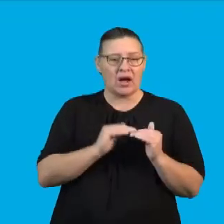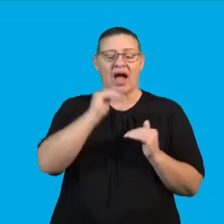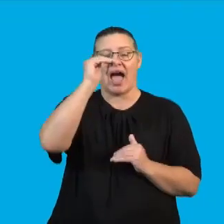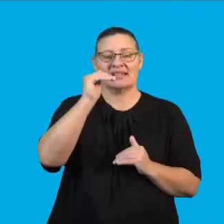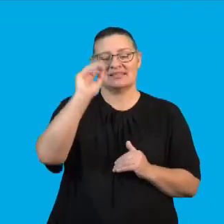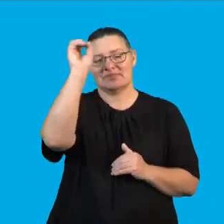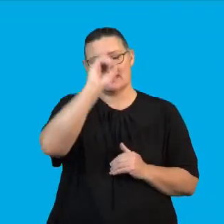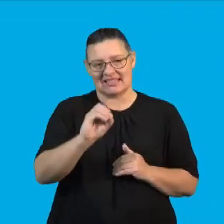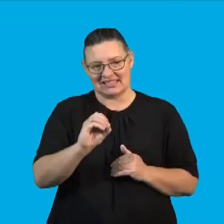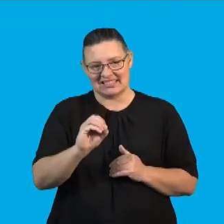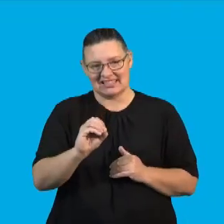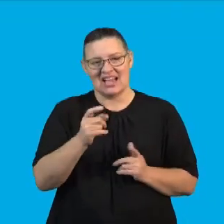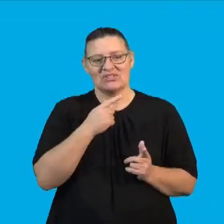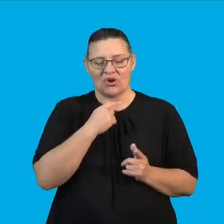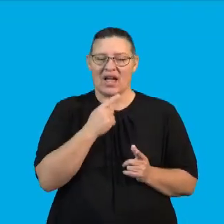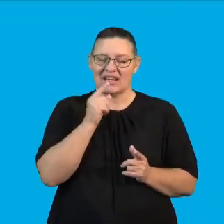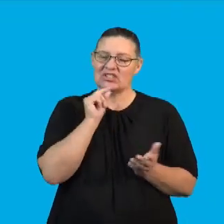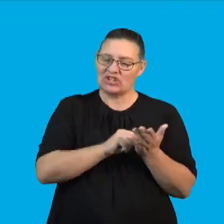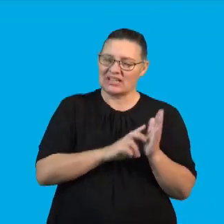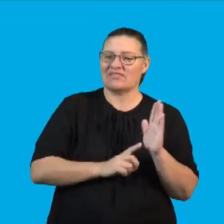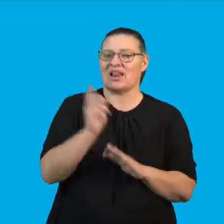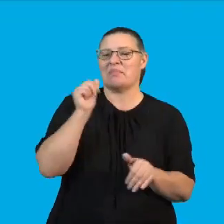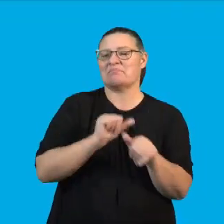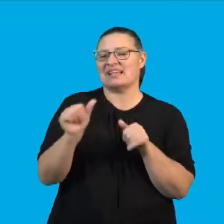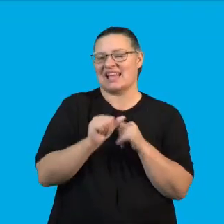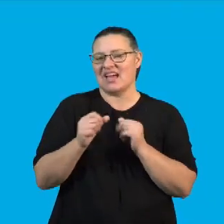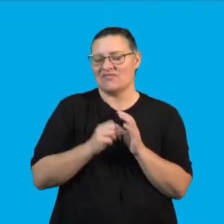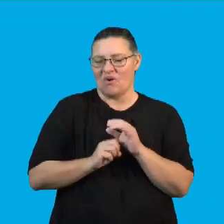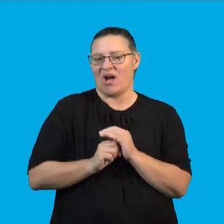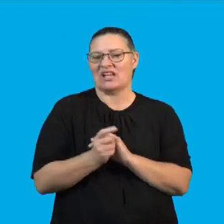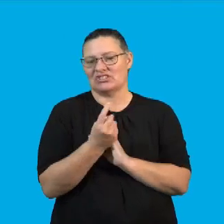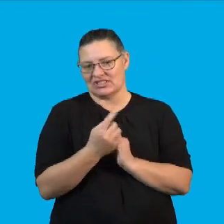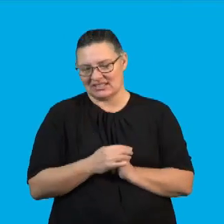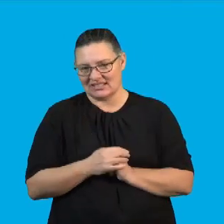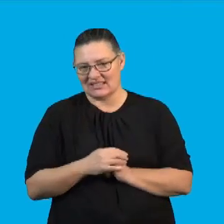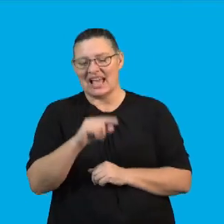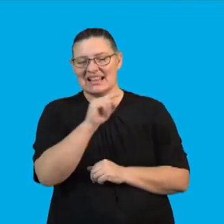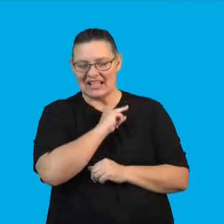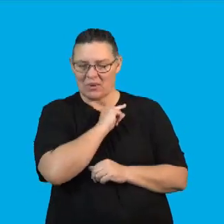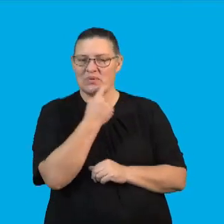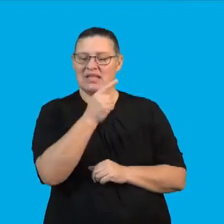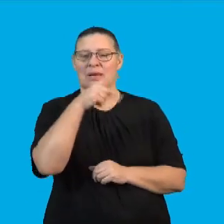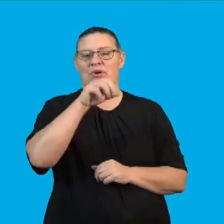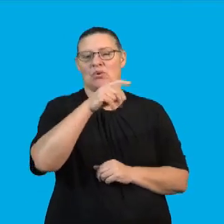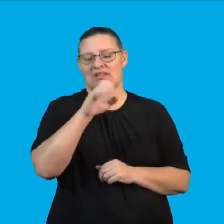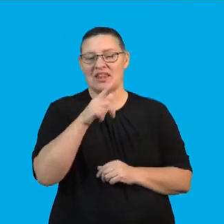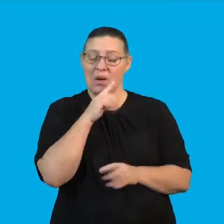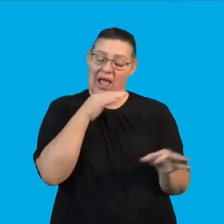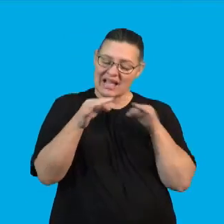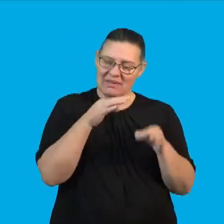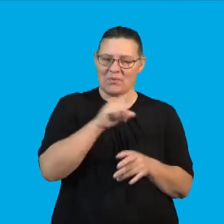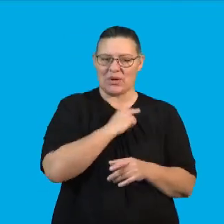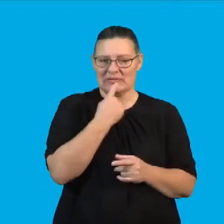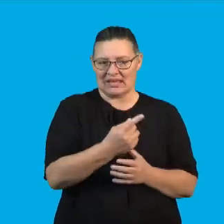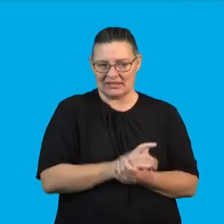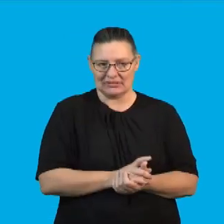2 has highest percentage of yolk, so chicks can be well developed on hatching, and that is why we say it's